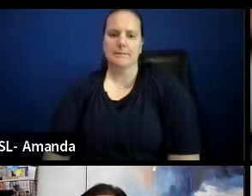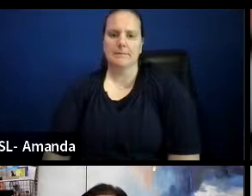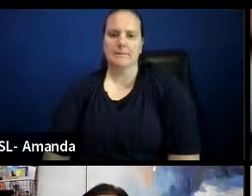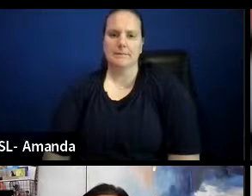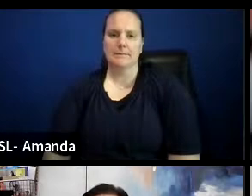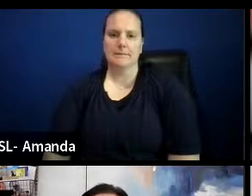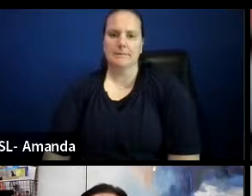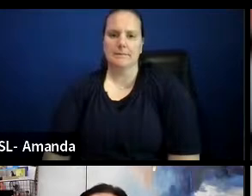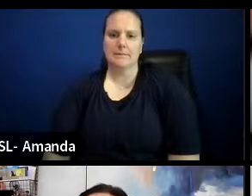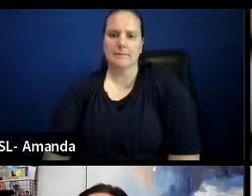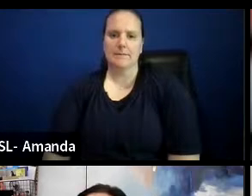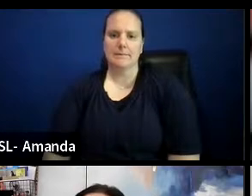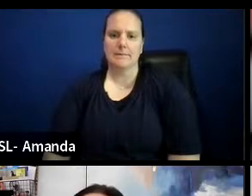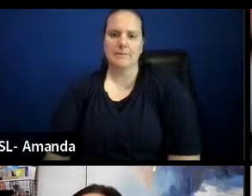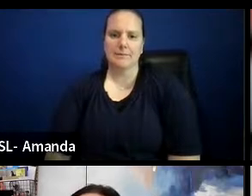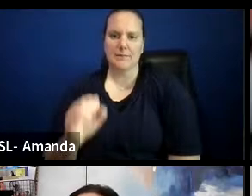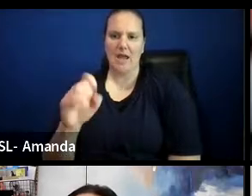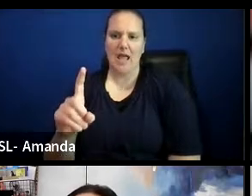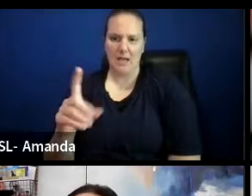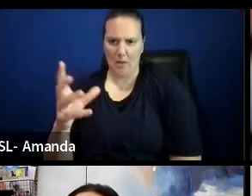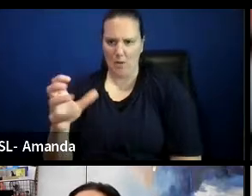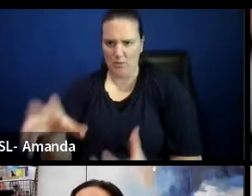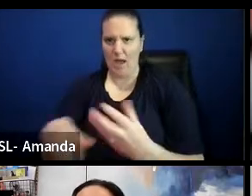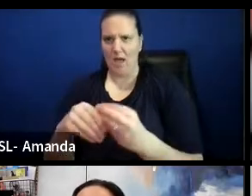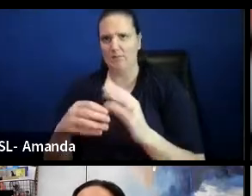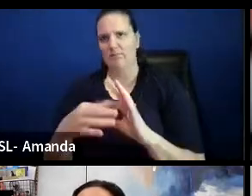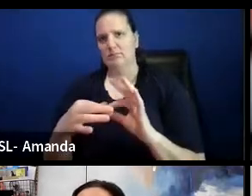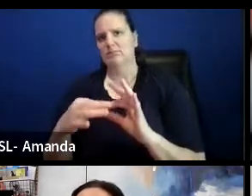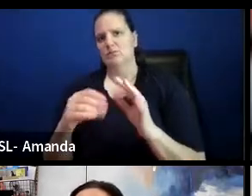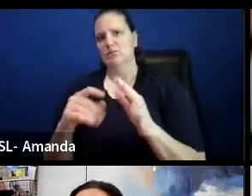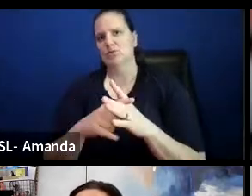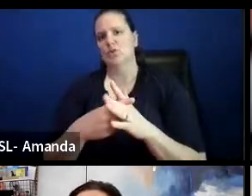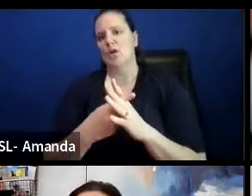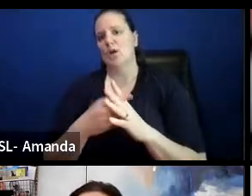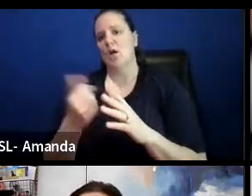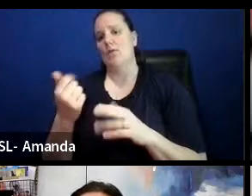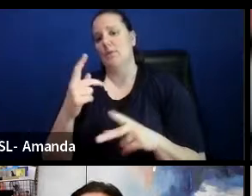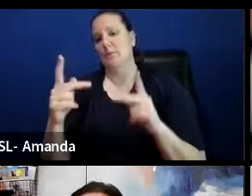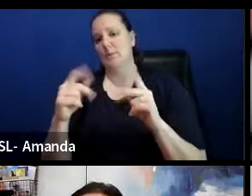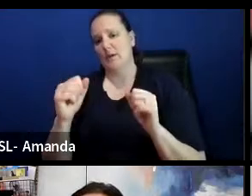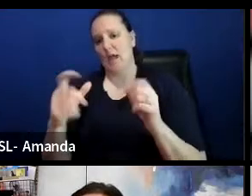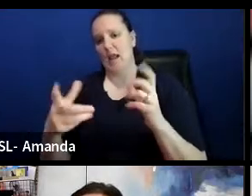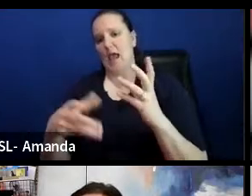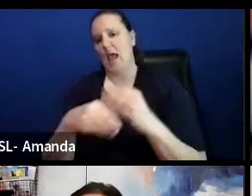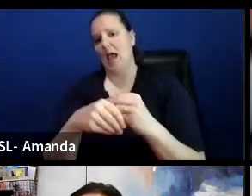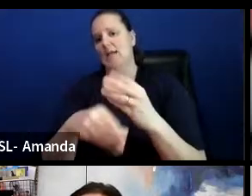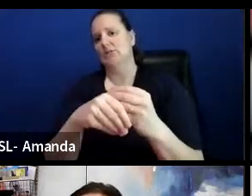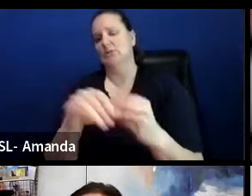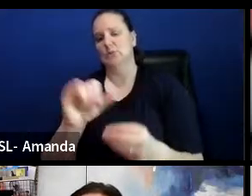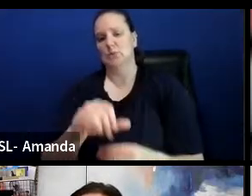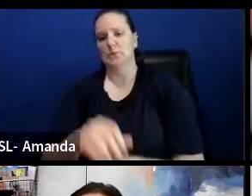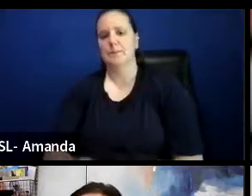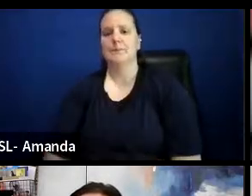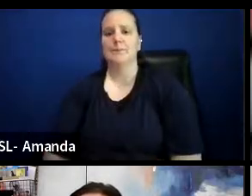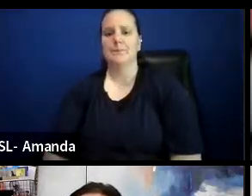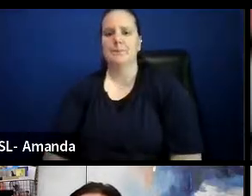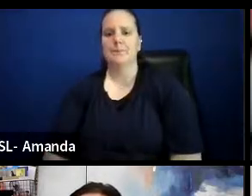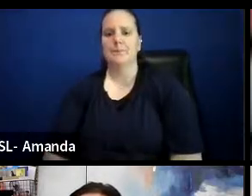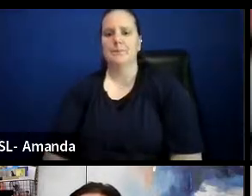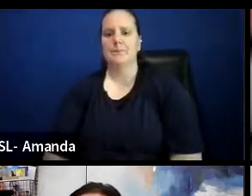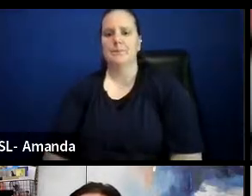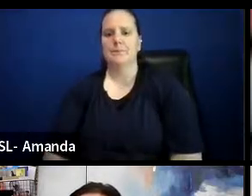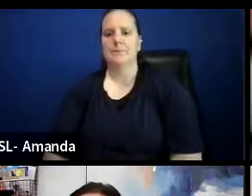So Ed, I'll jump in and start, and others can pile on. So we're looking